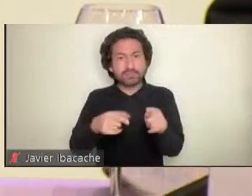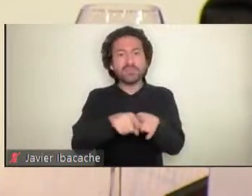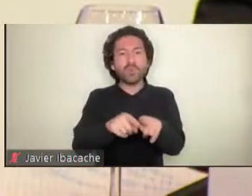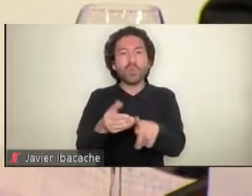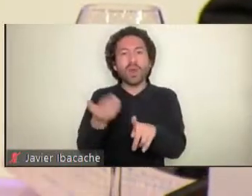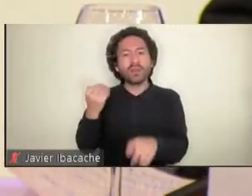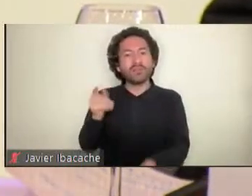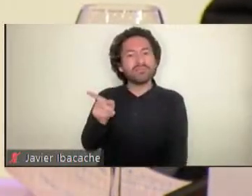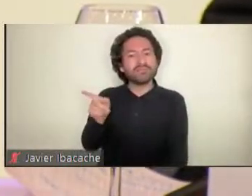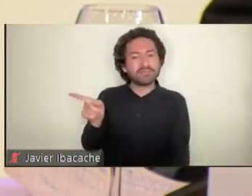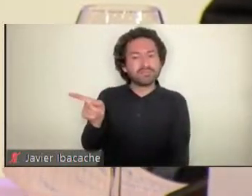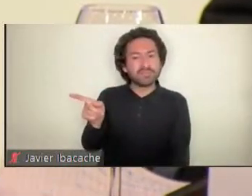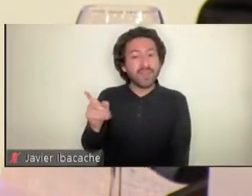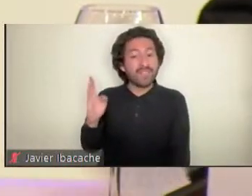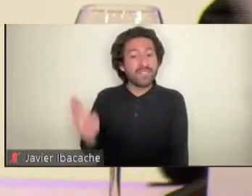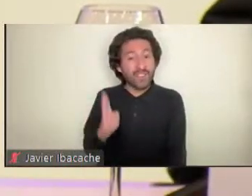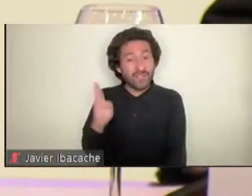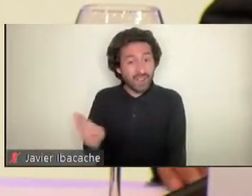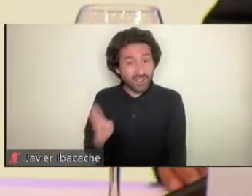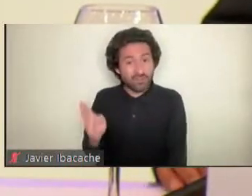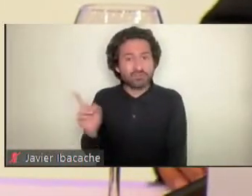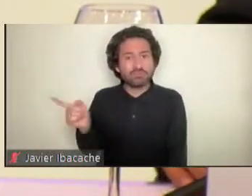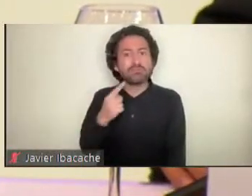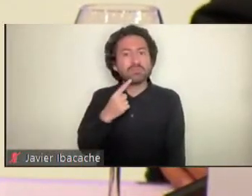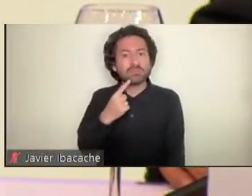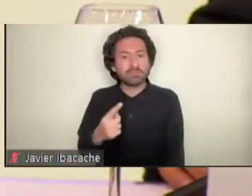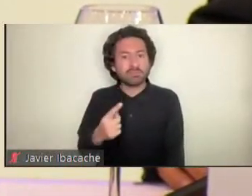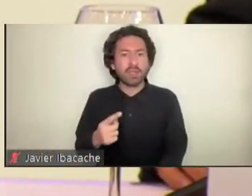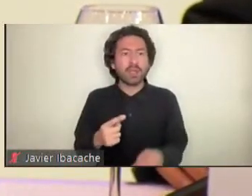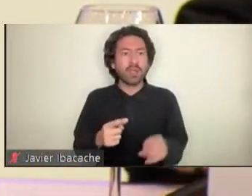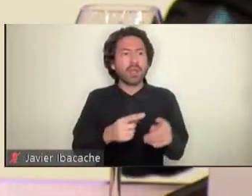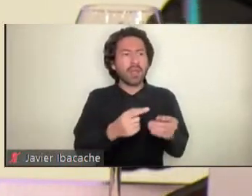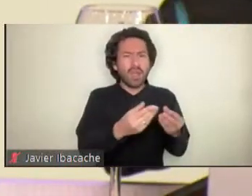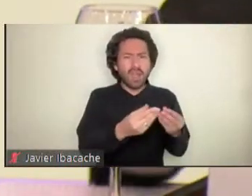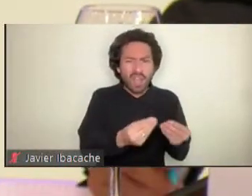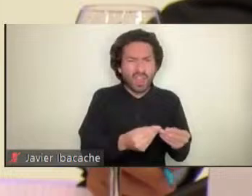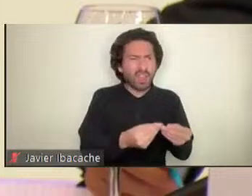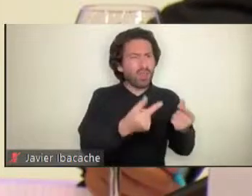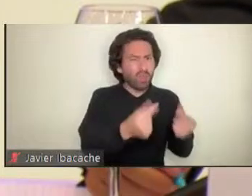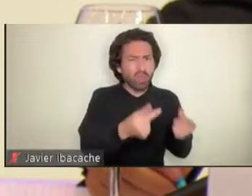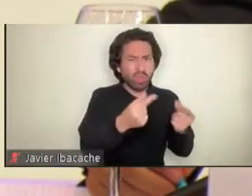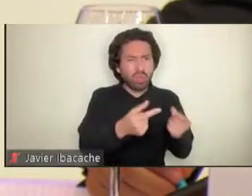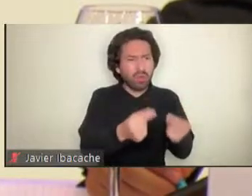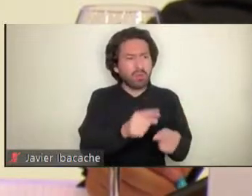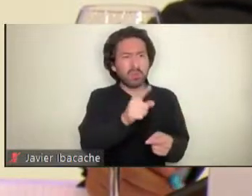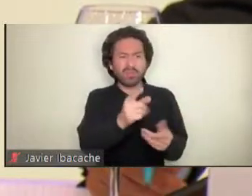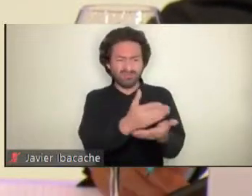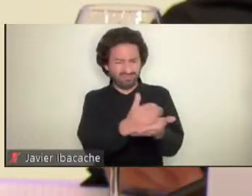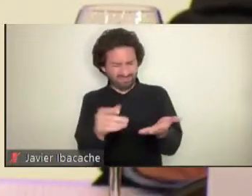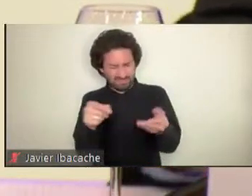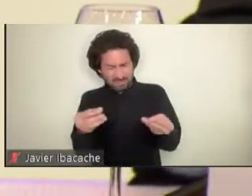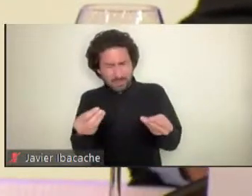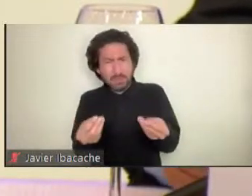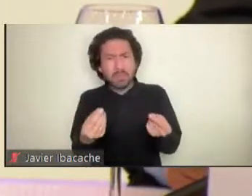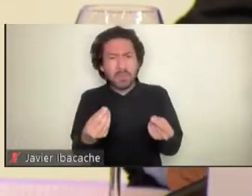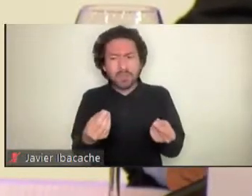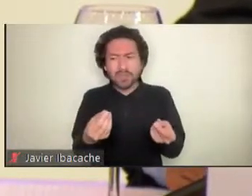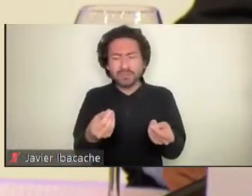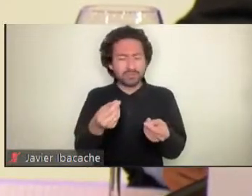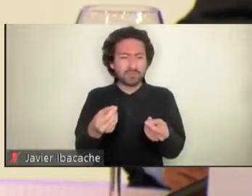As the representative of Barbados said, a lot is done, but not necessarily we should be doing so